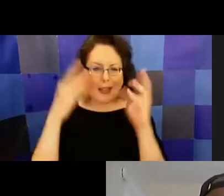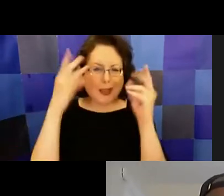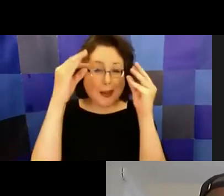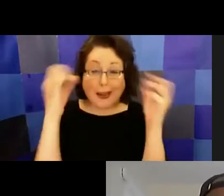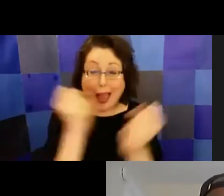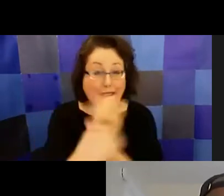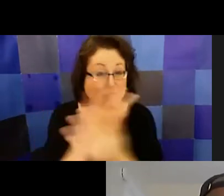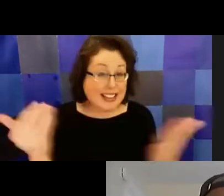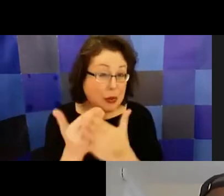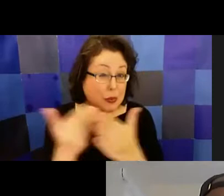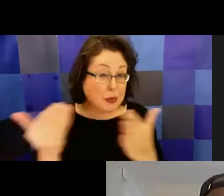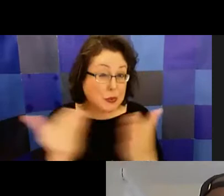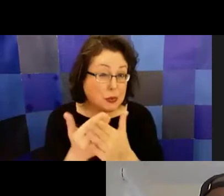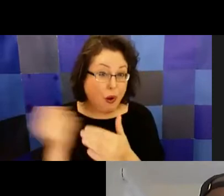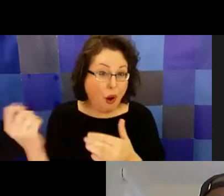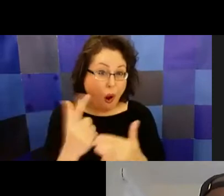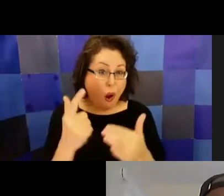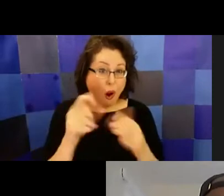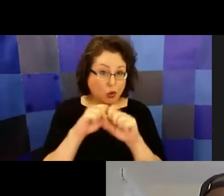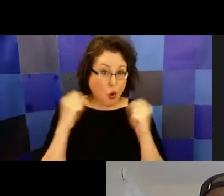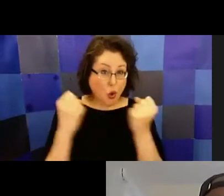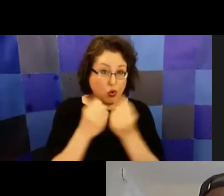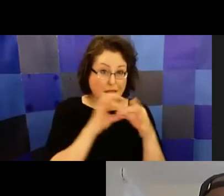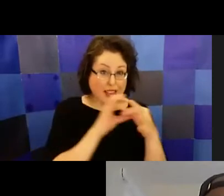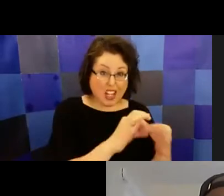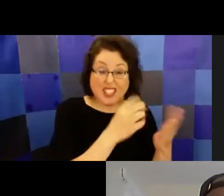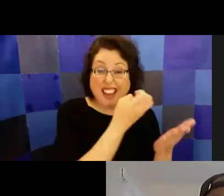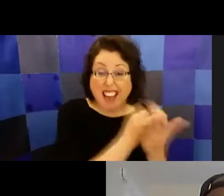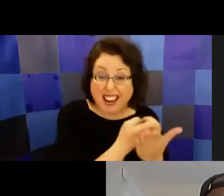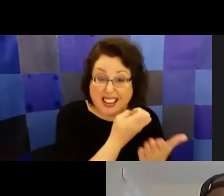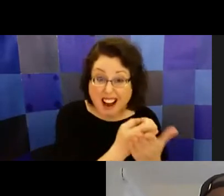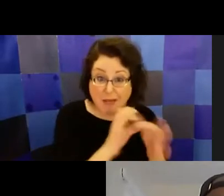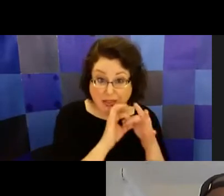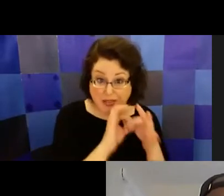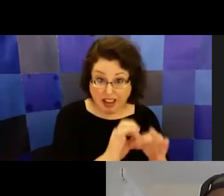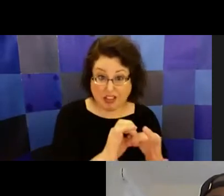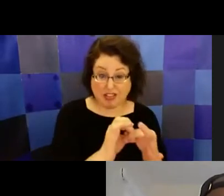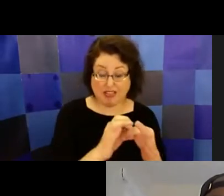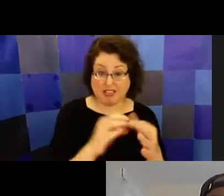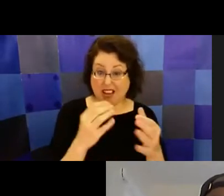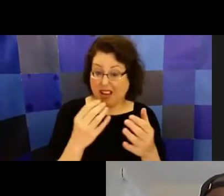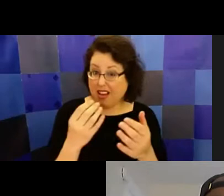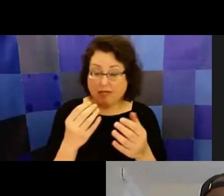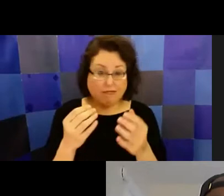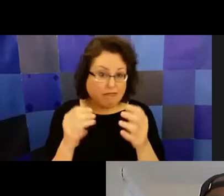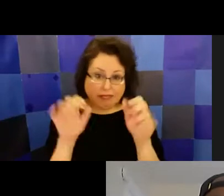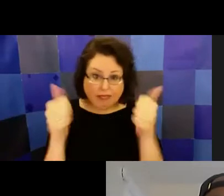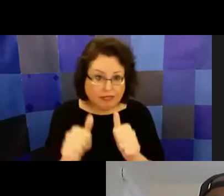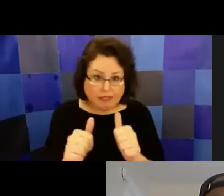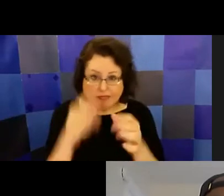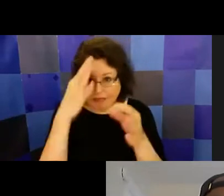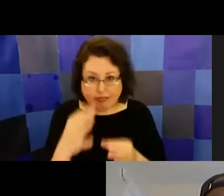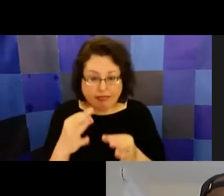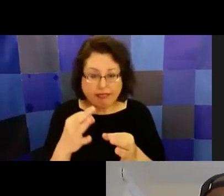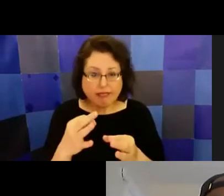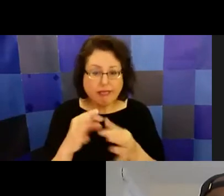all of our social relations, rethinking our economic relations, rethinking the relations of production,